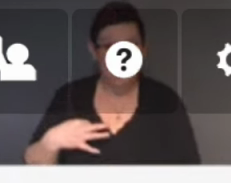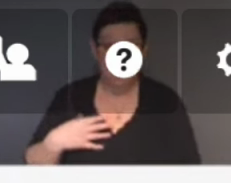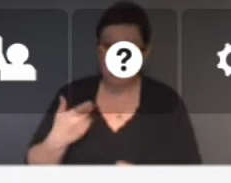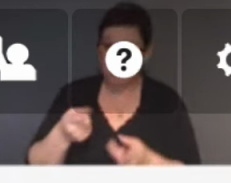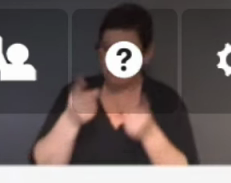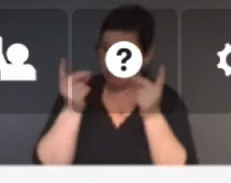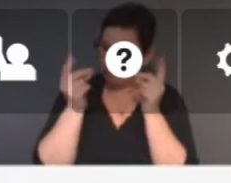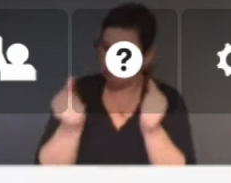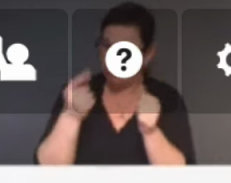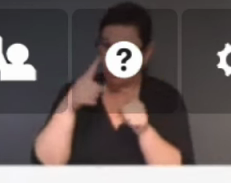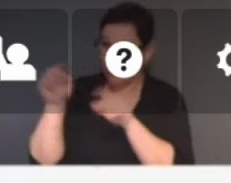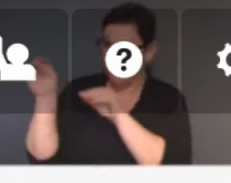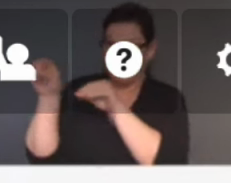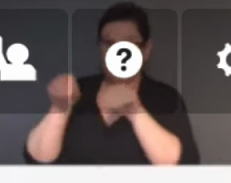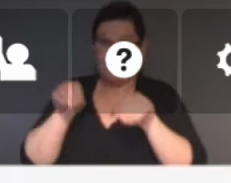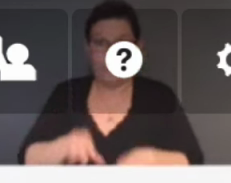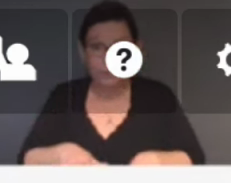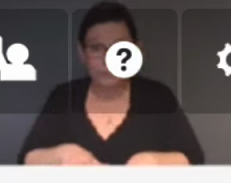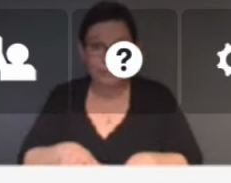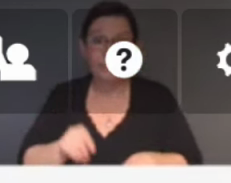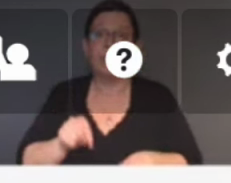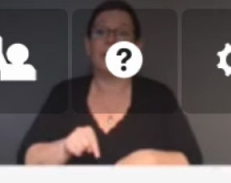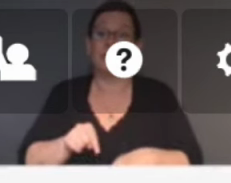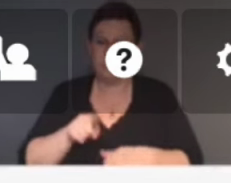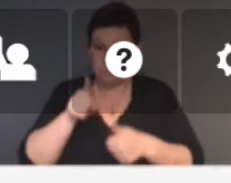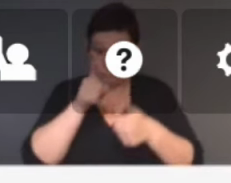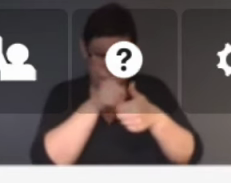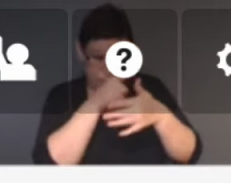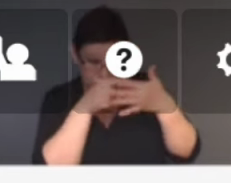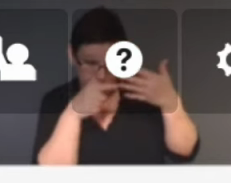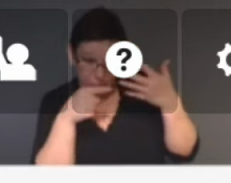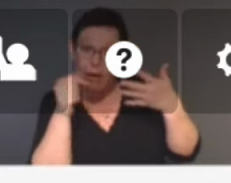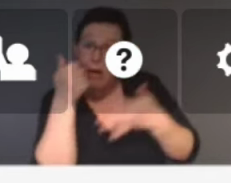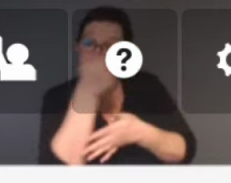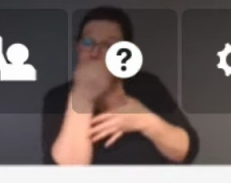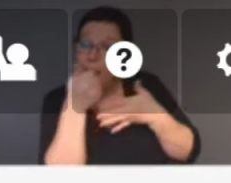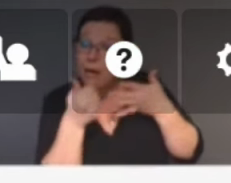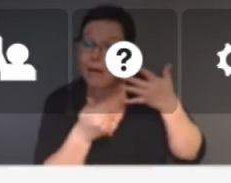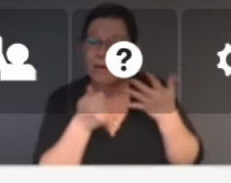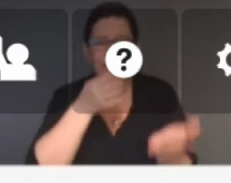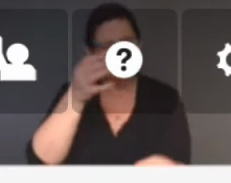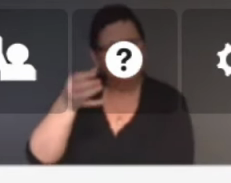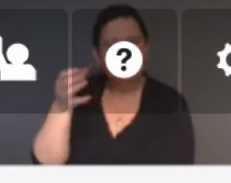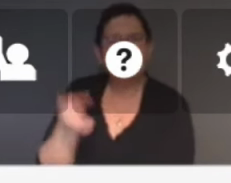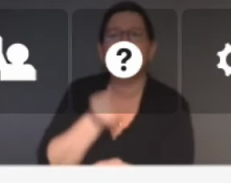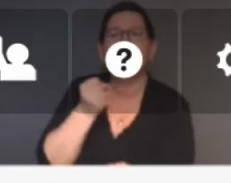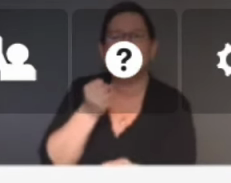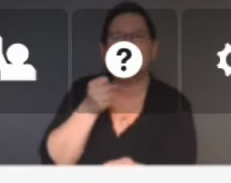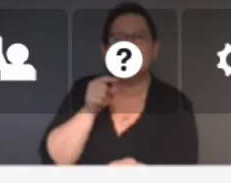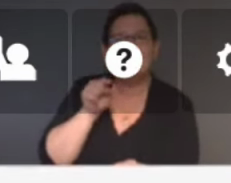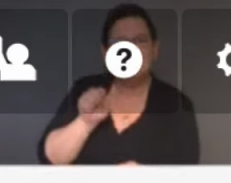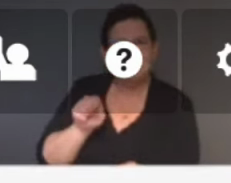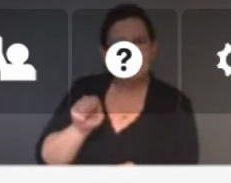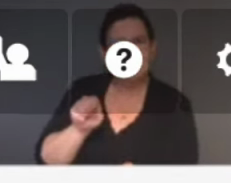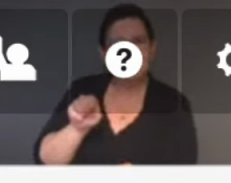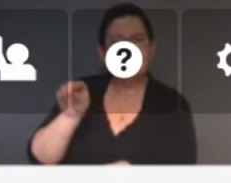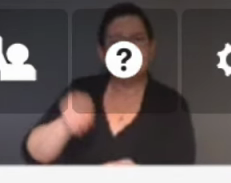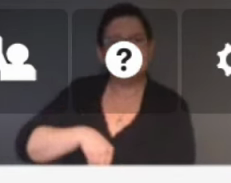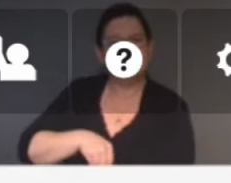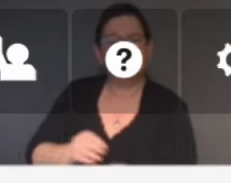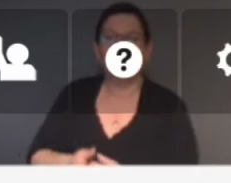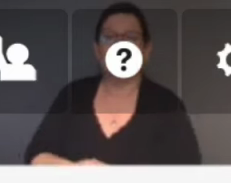eligibility criteria. After your child is born, after a child starts to live with you,